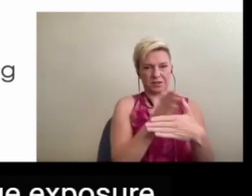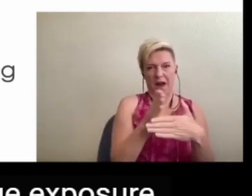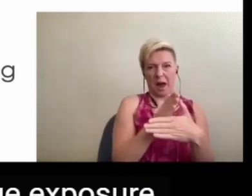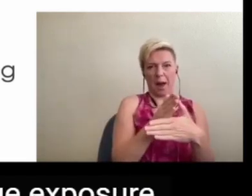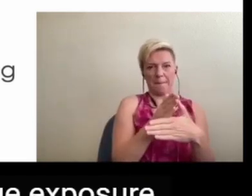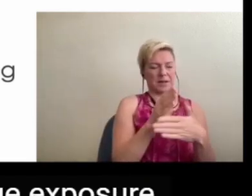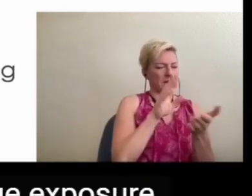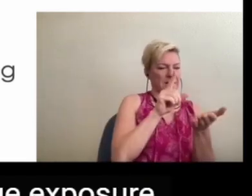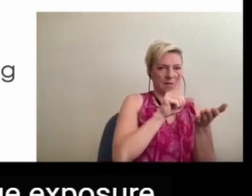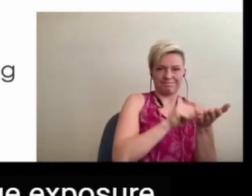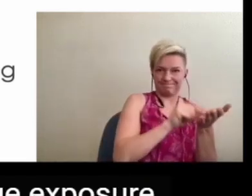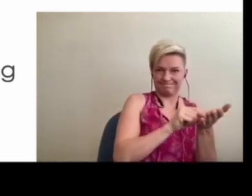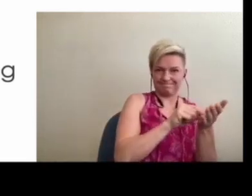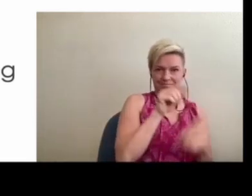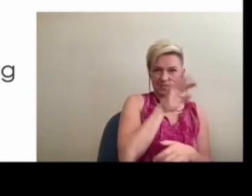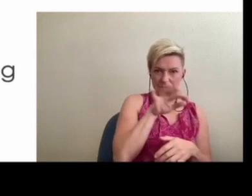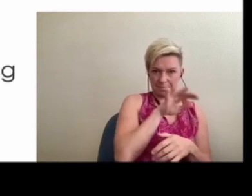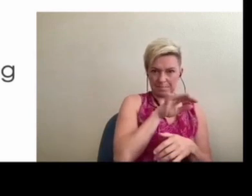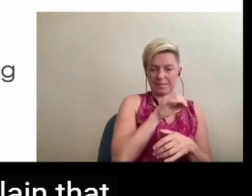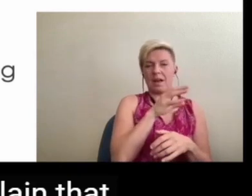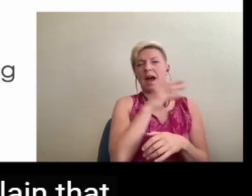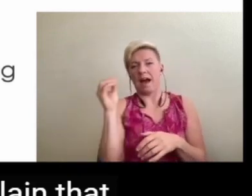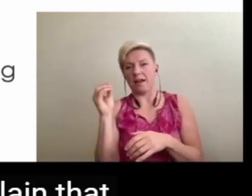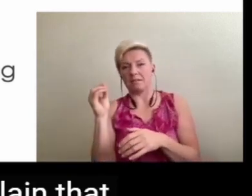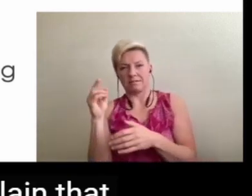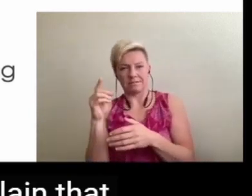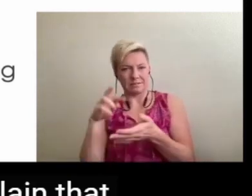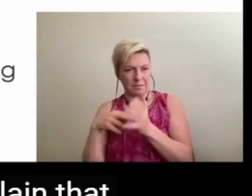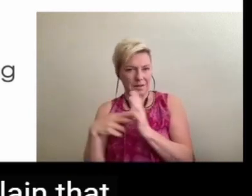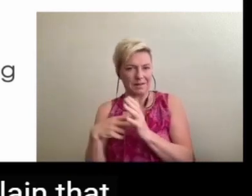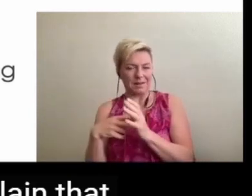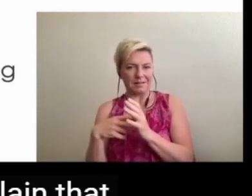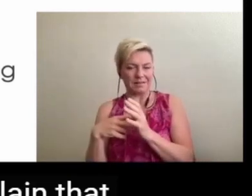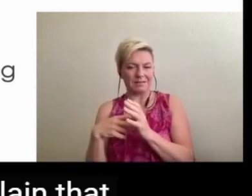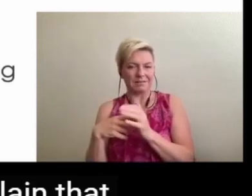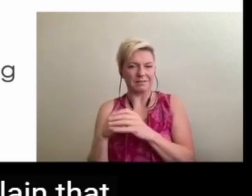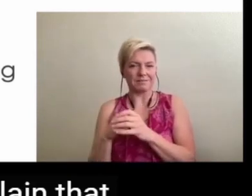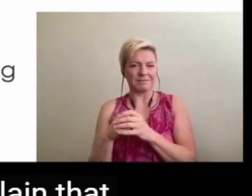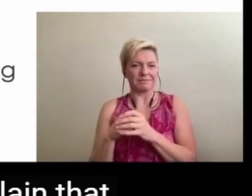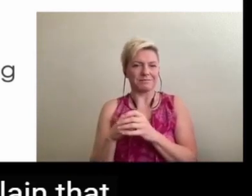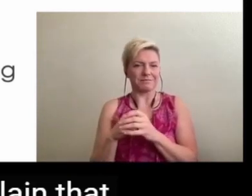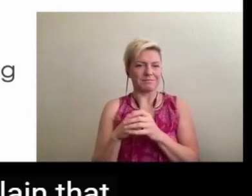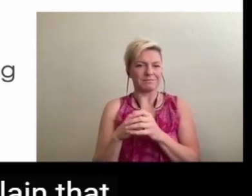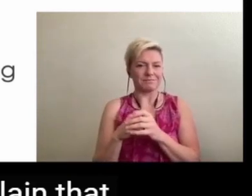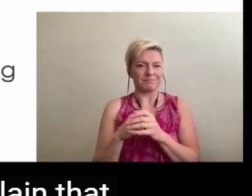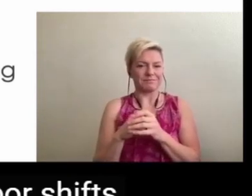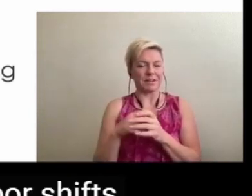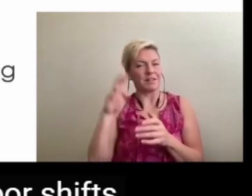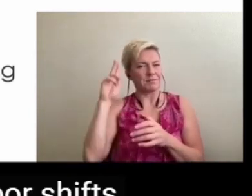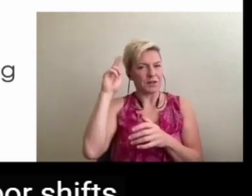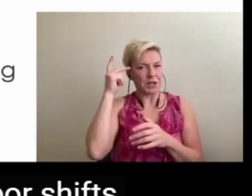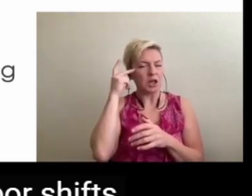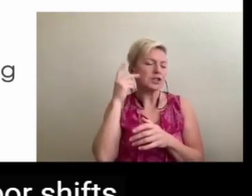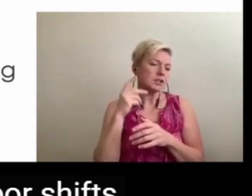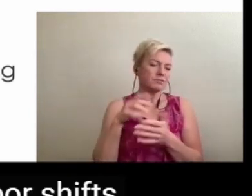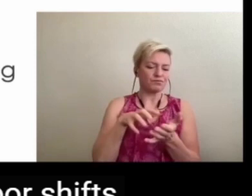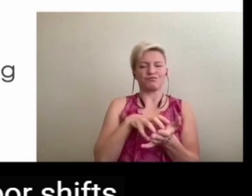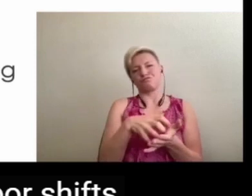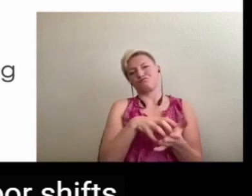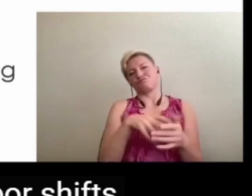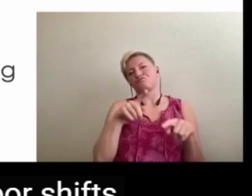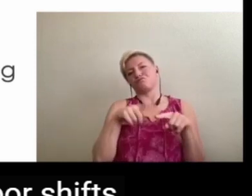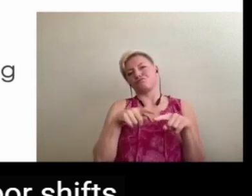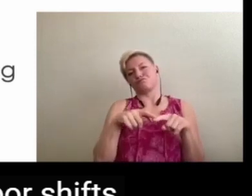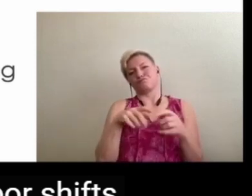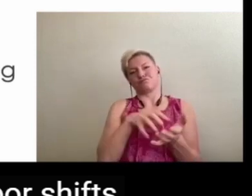and language exposure. We use the triangle model to explain that in deaf readers,